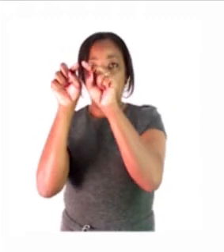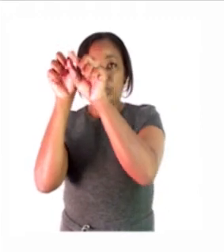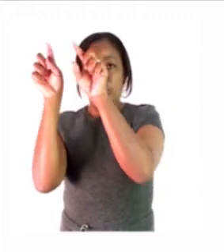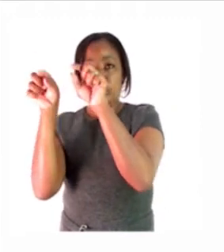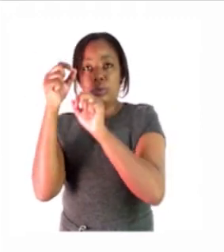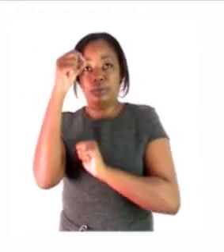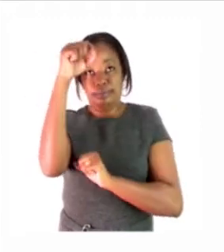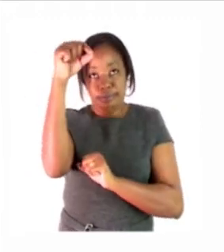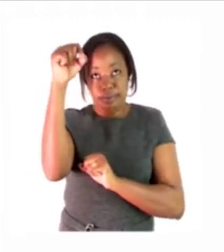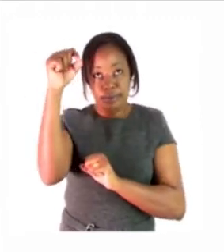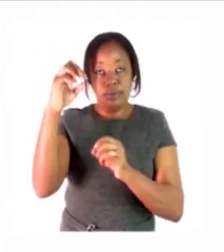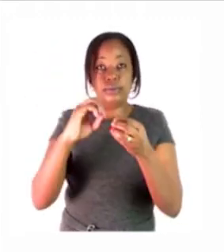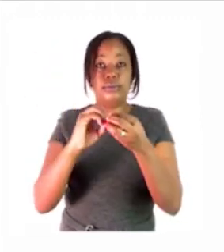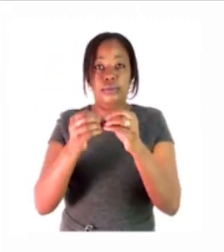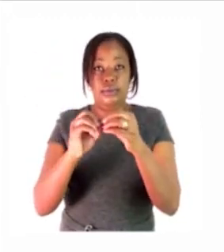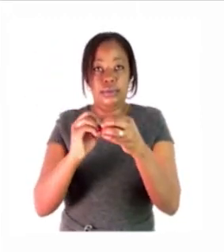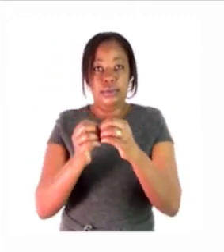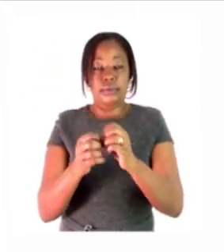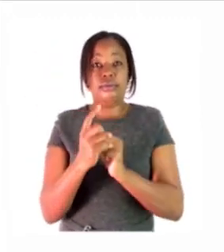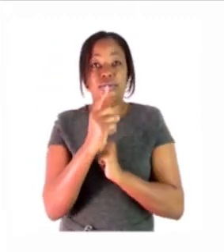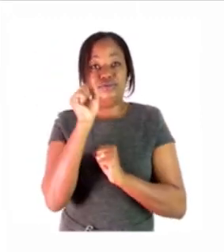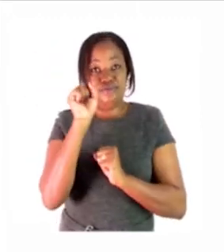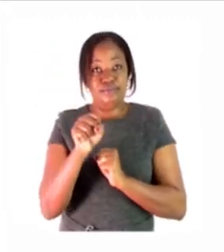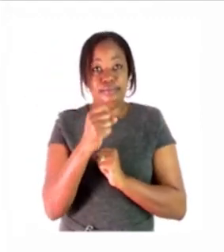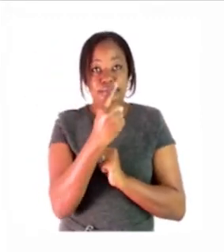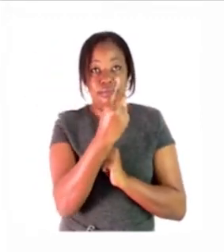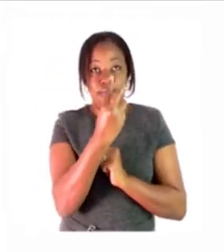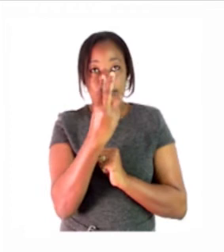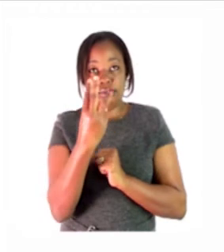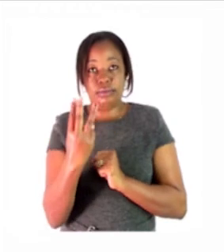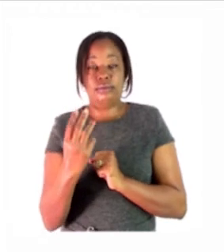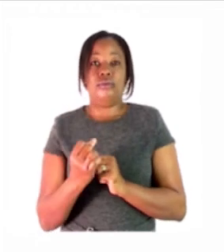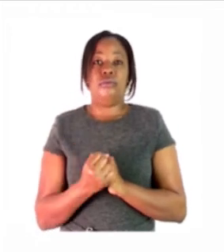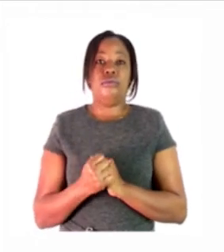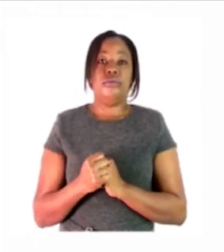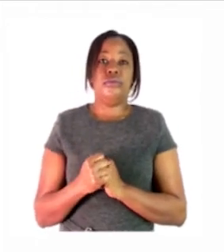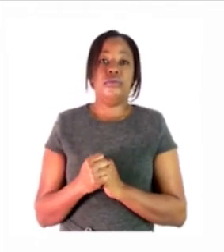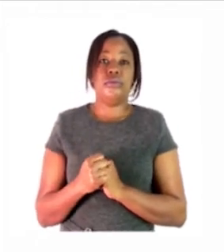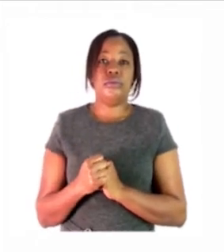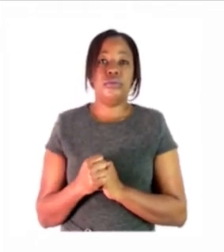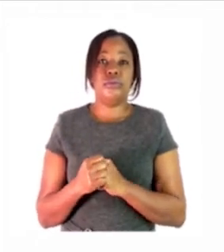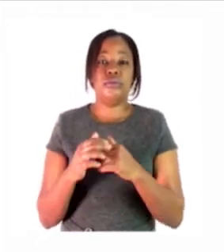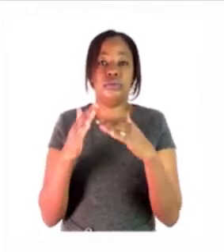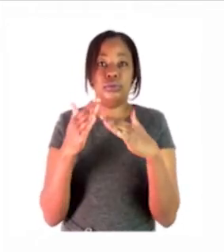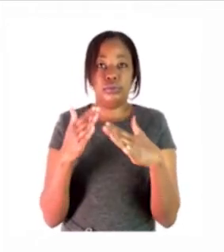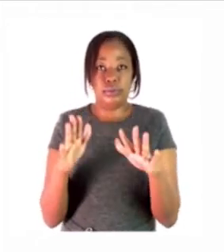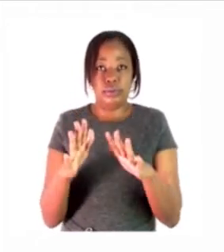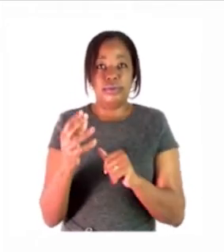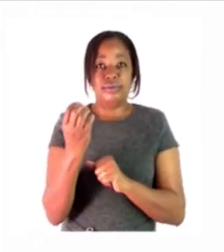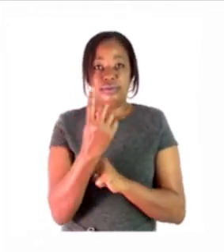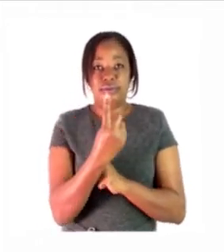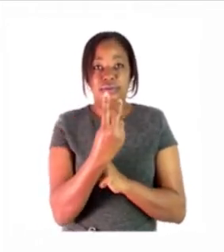there on the lines which are given there. Okay, After counting, we are